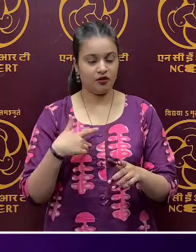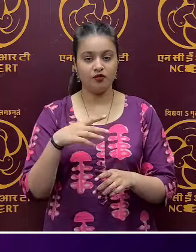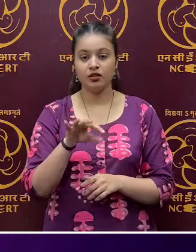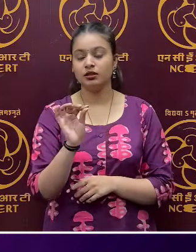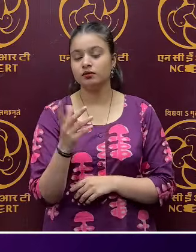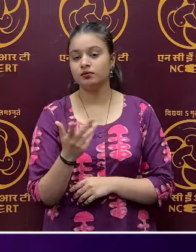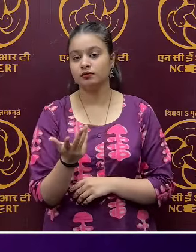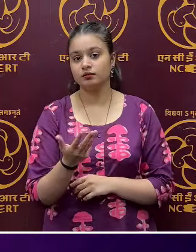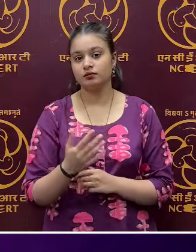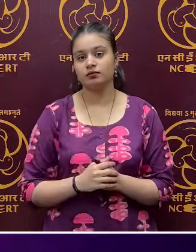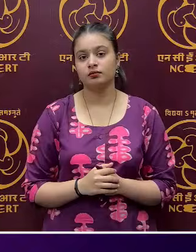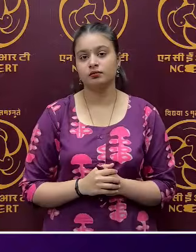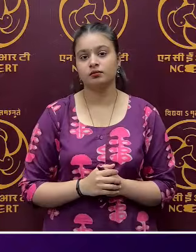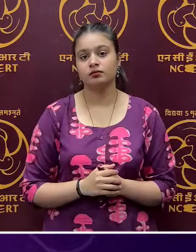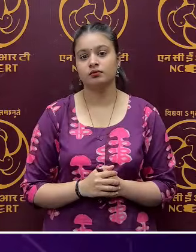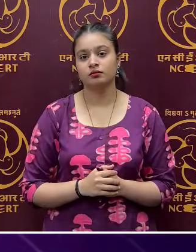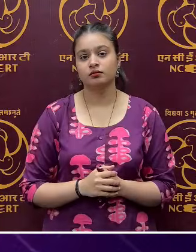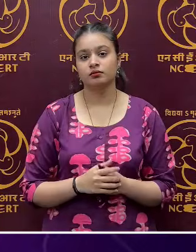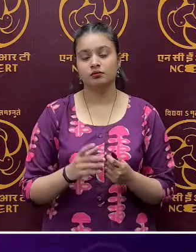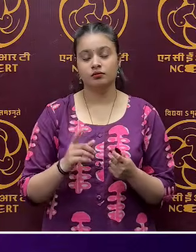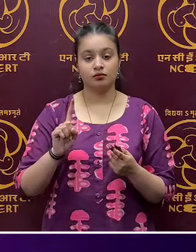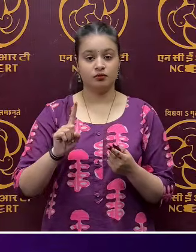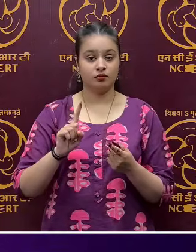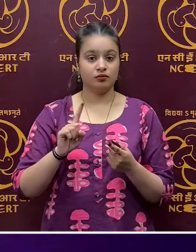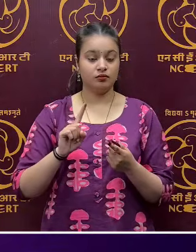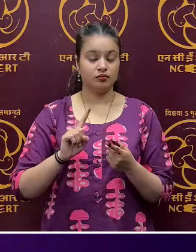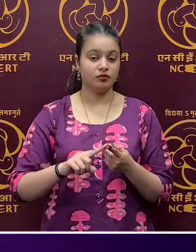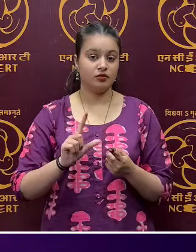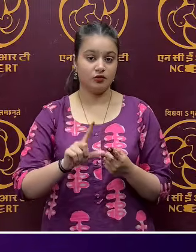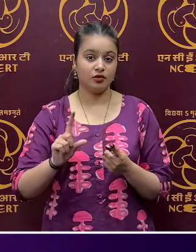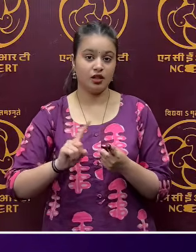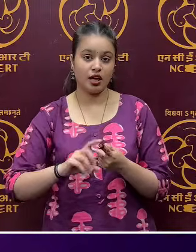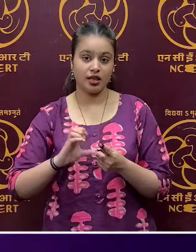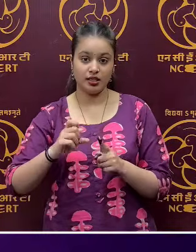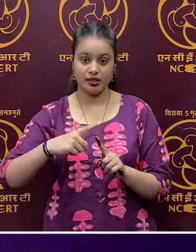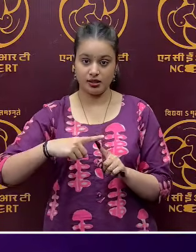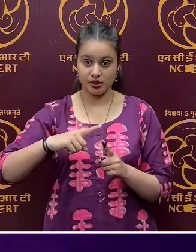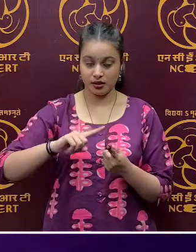is illicit. And